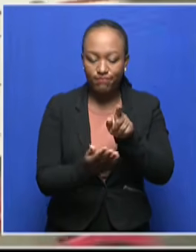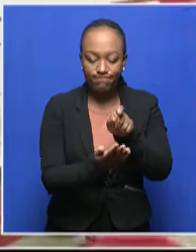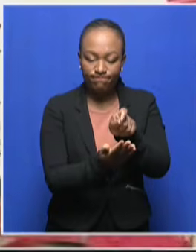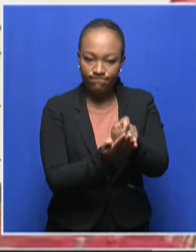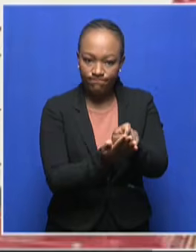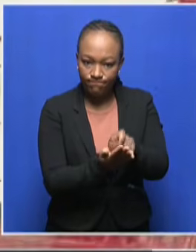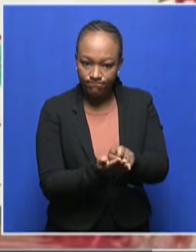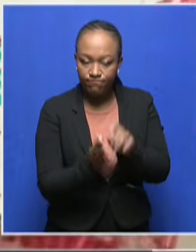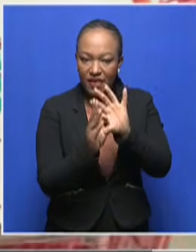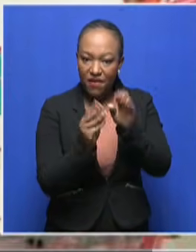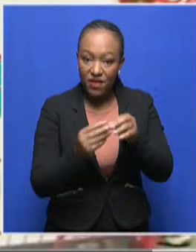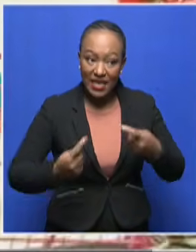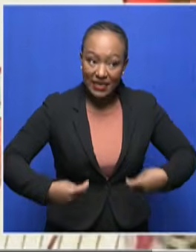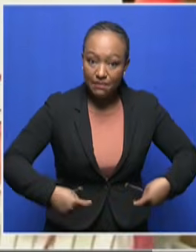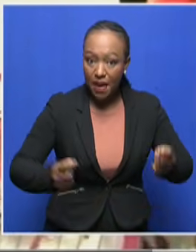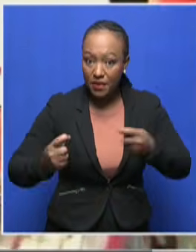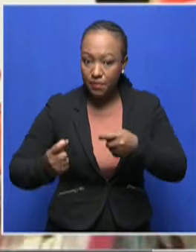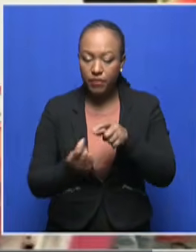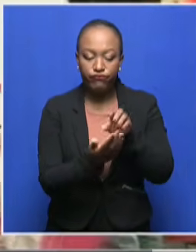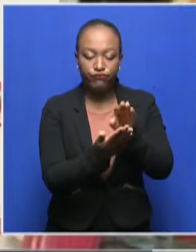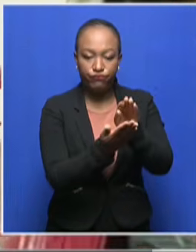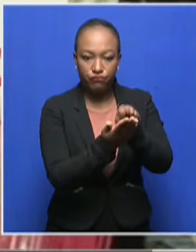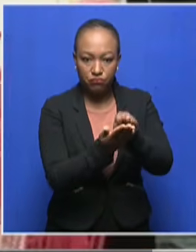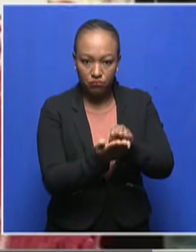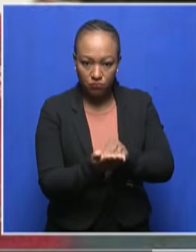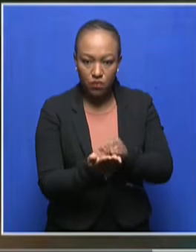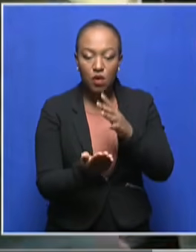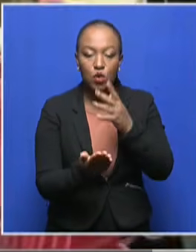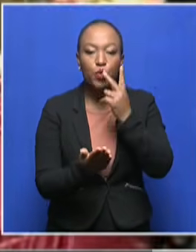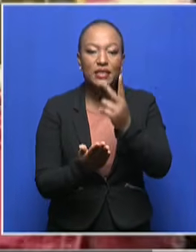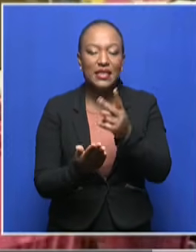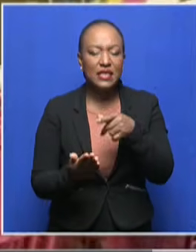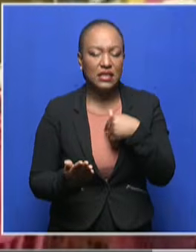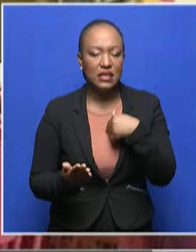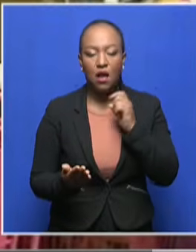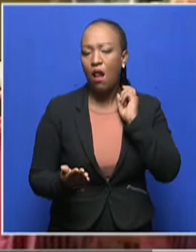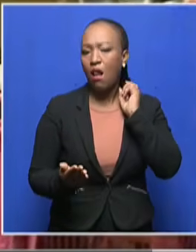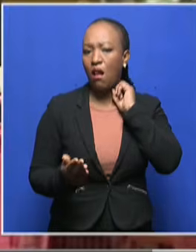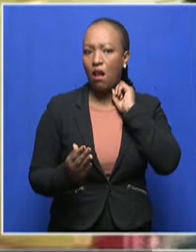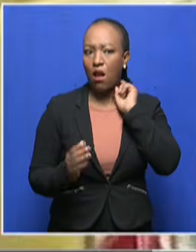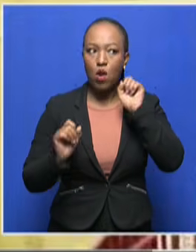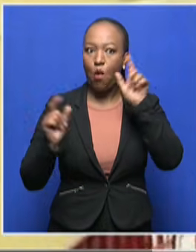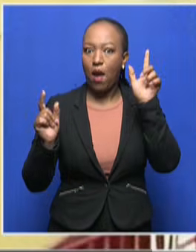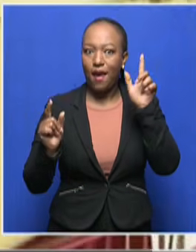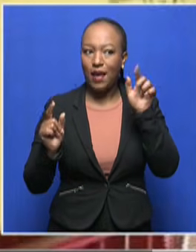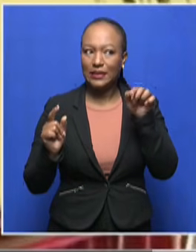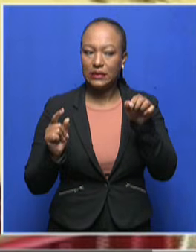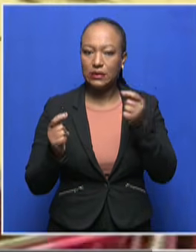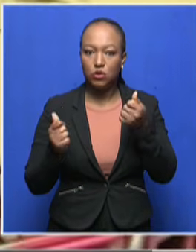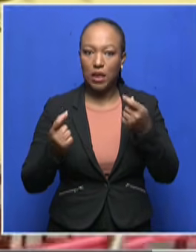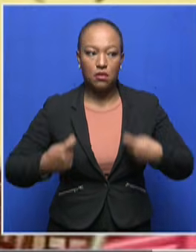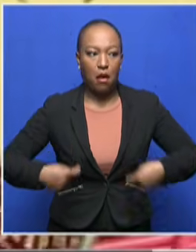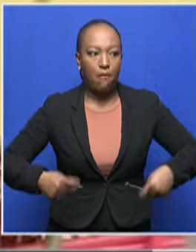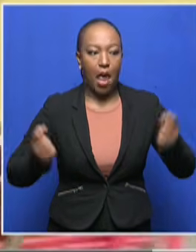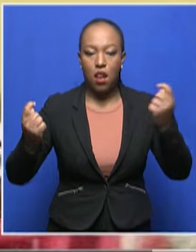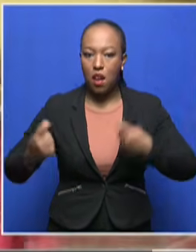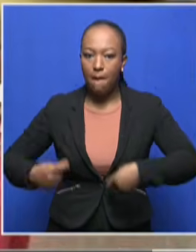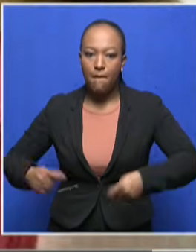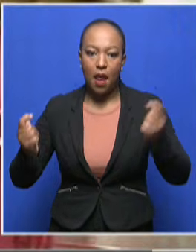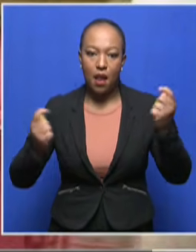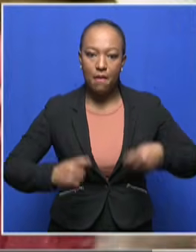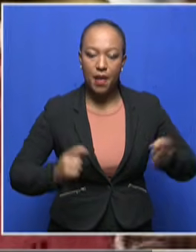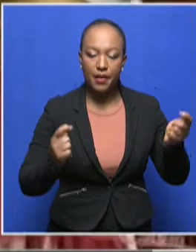down everything that you're spending your money on. And you're going to see there where the unconscious spend is or the spending leak is. And then, of course, there's things like debit